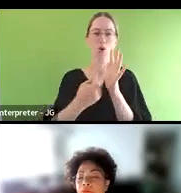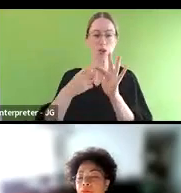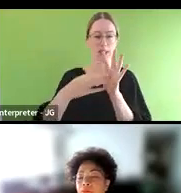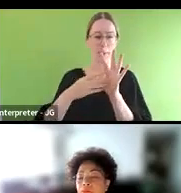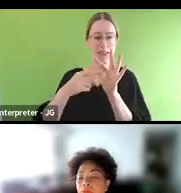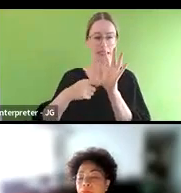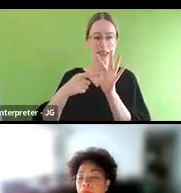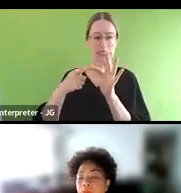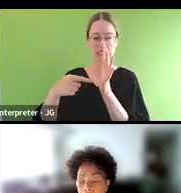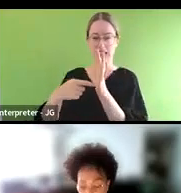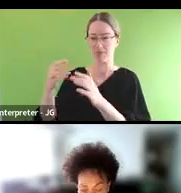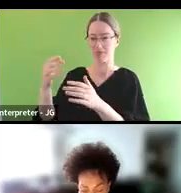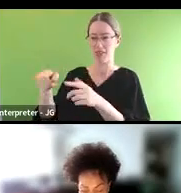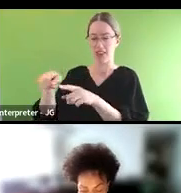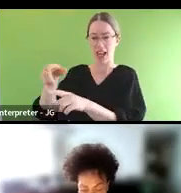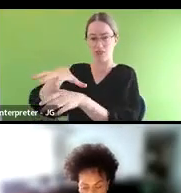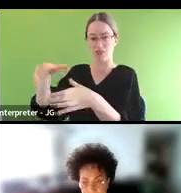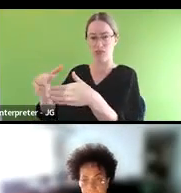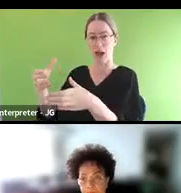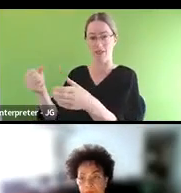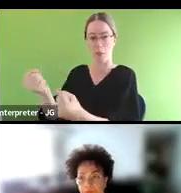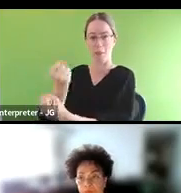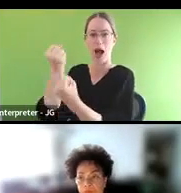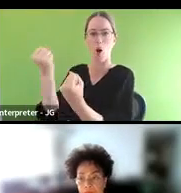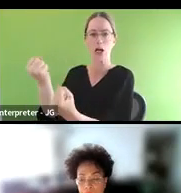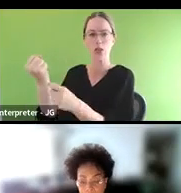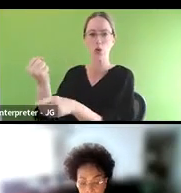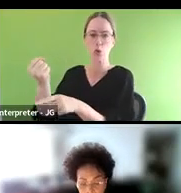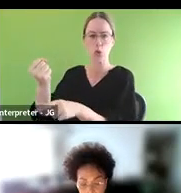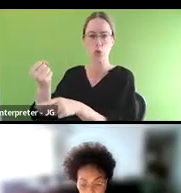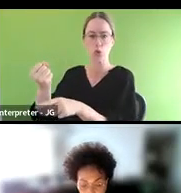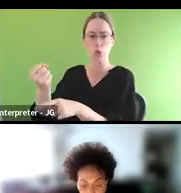organisation that has the power to